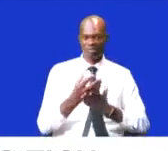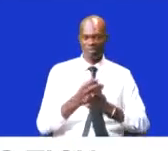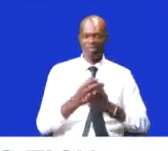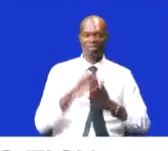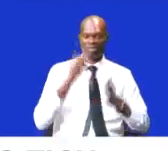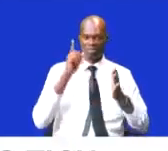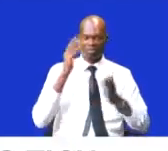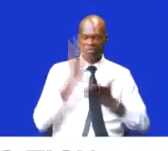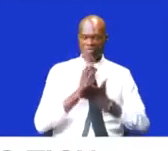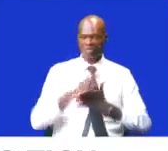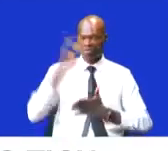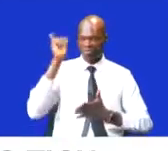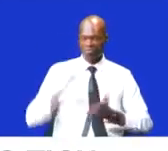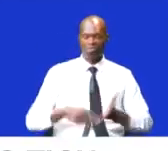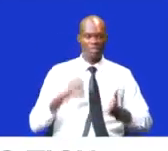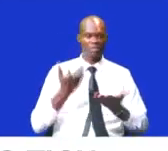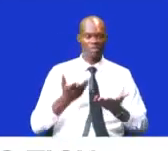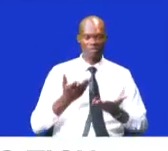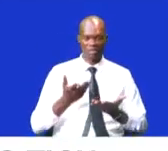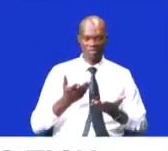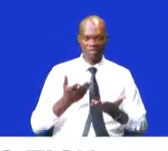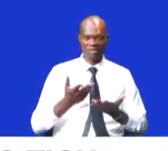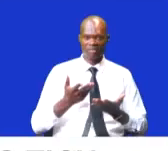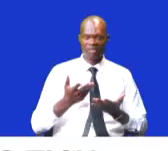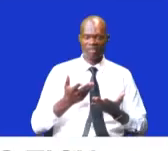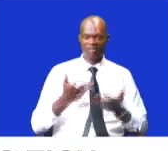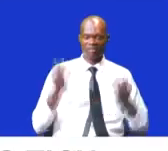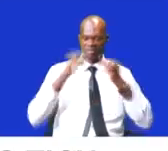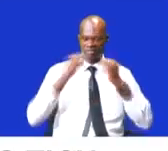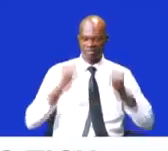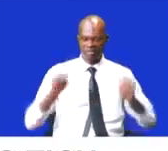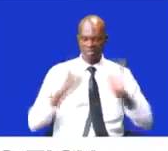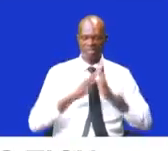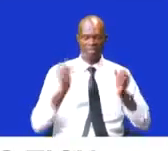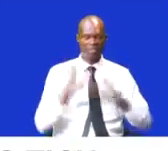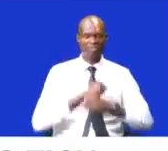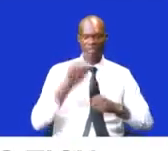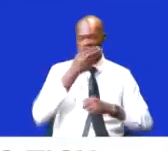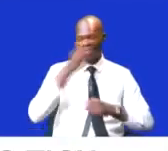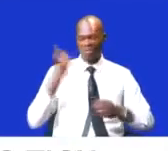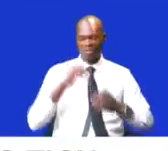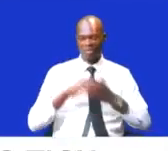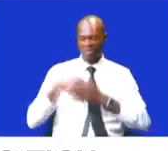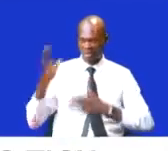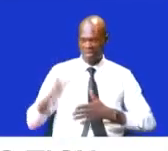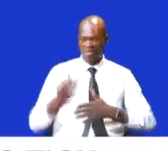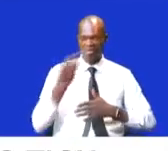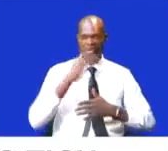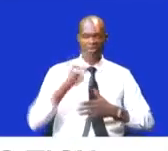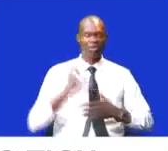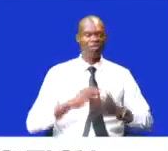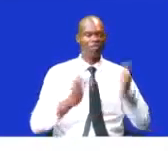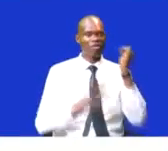We will attempt to strive and make the best out of the situation that we find ourselves.